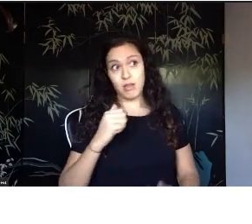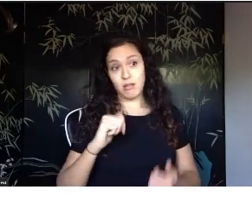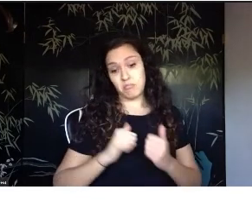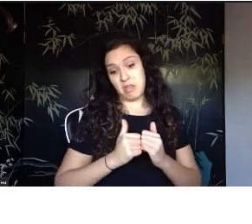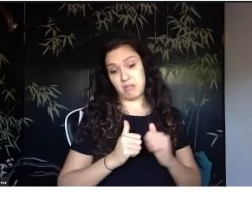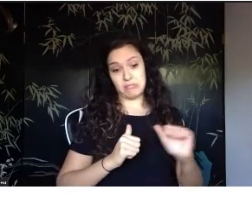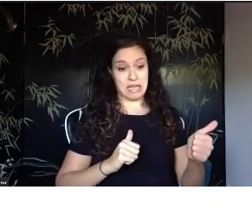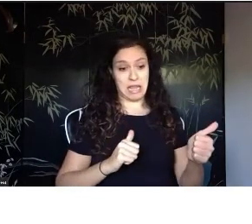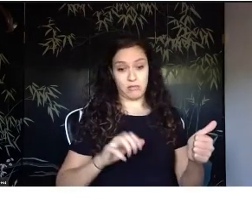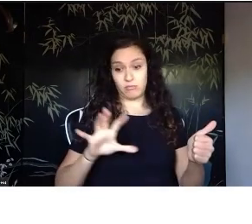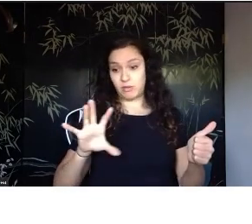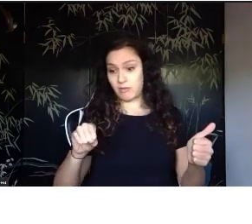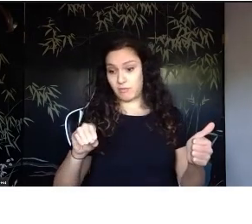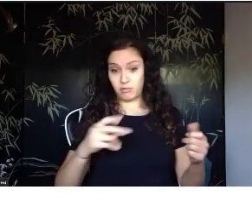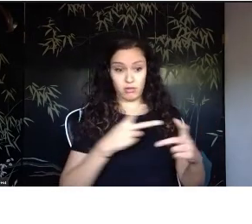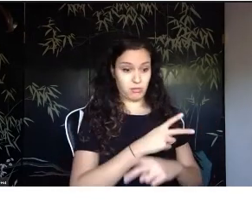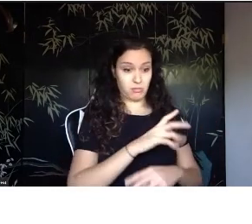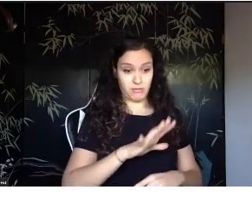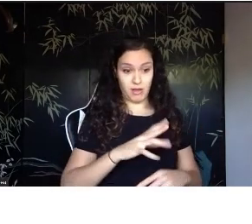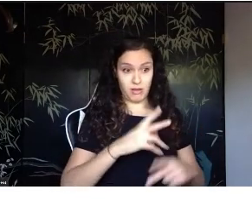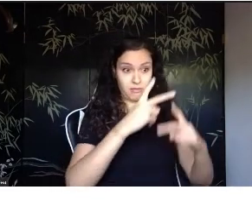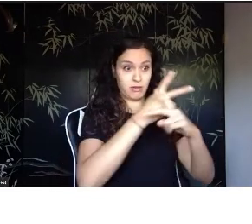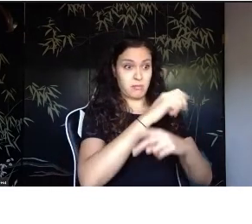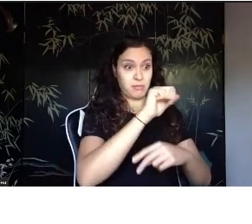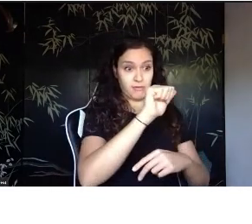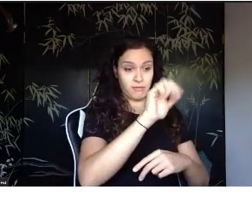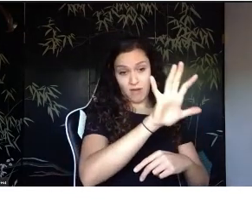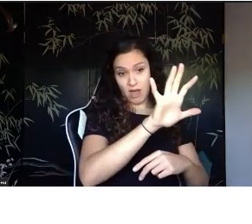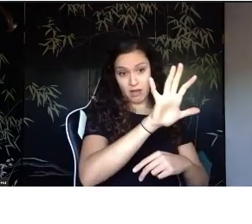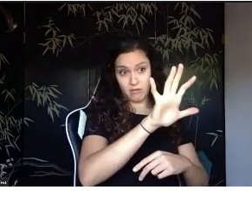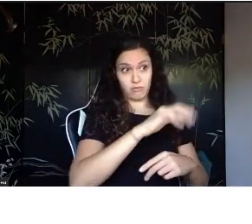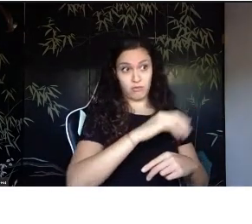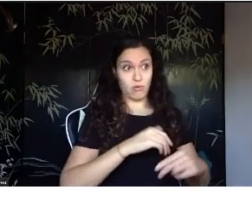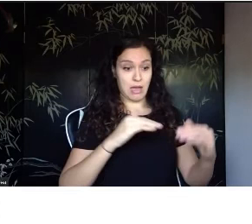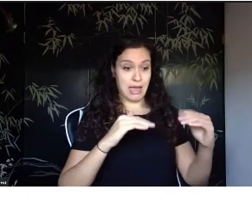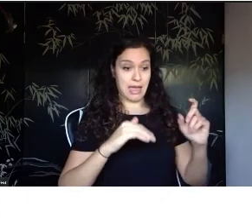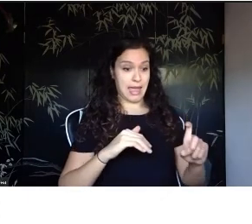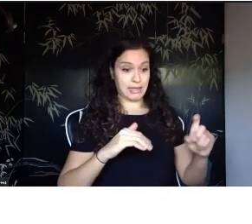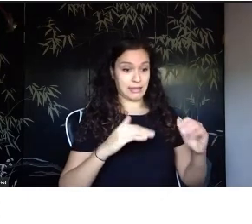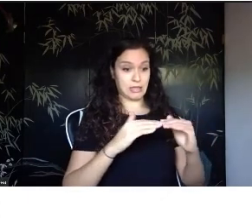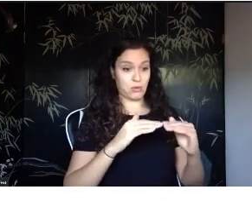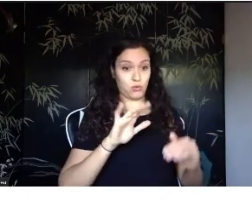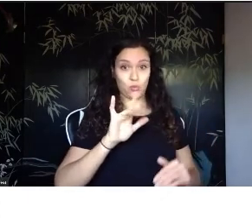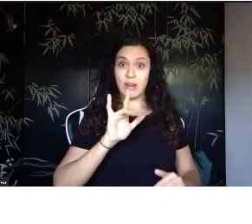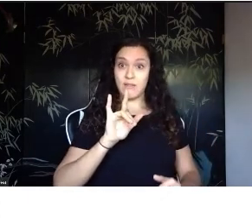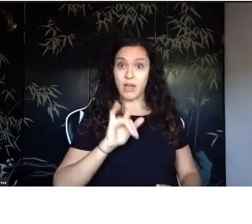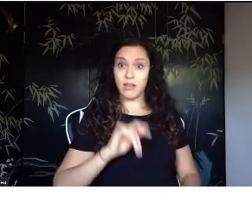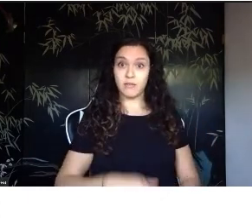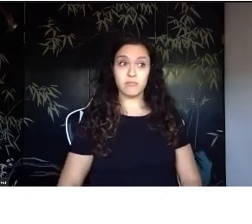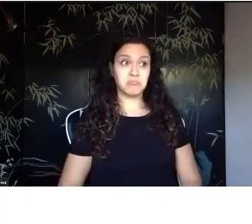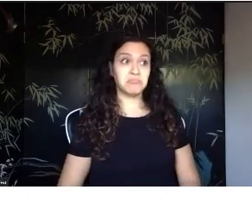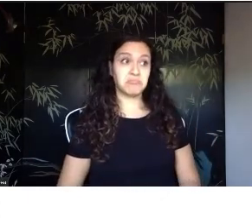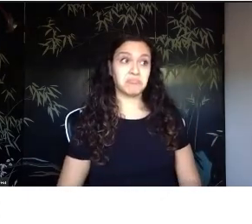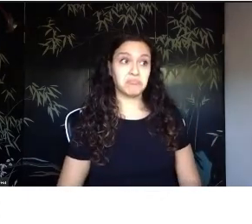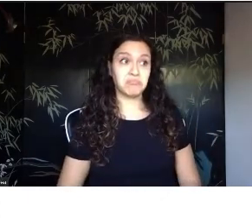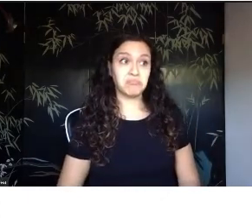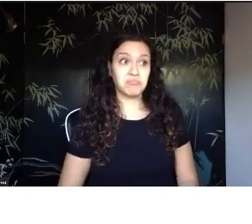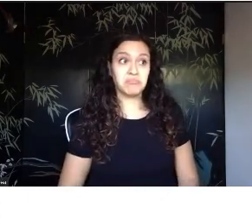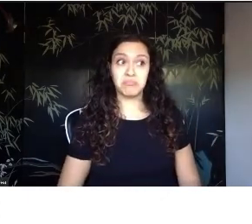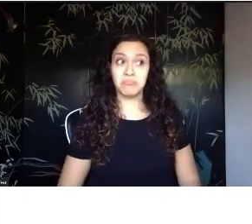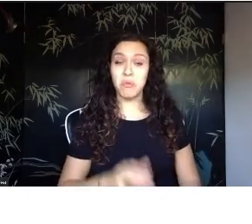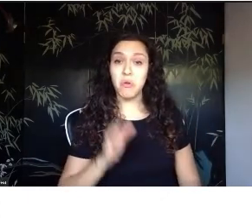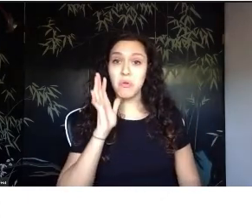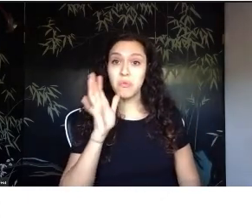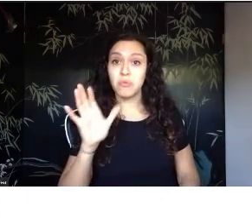Here, if you're looking at it right now, you can say, okay, well, how do I get from 10 to 50? Times 5 times 5, so X equals